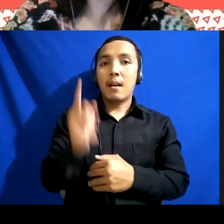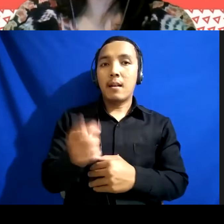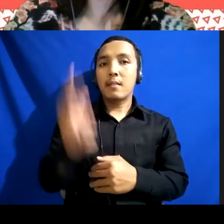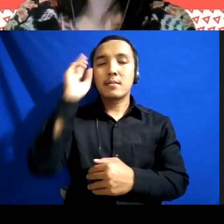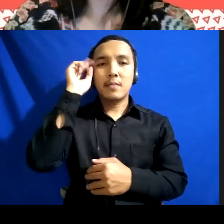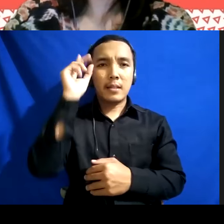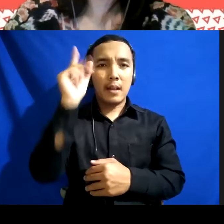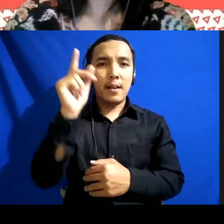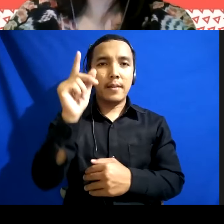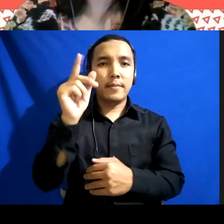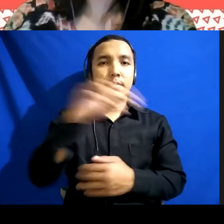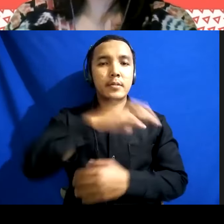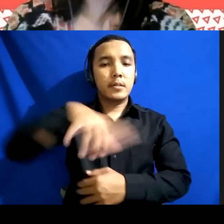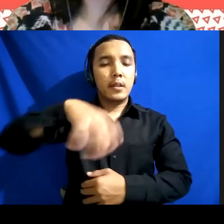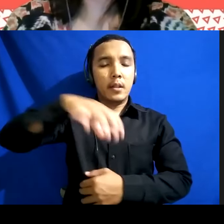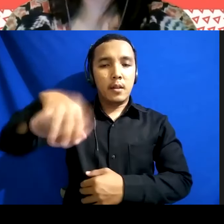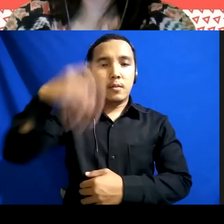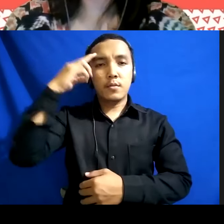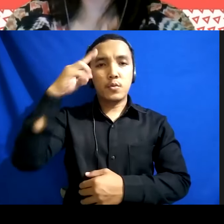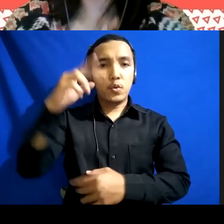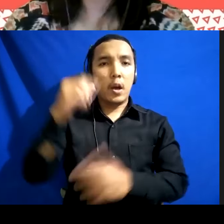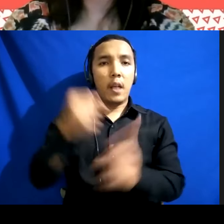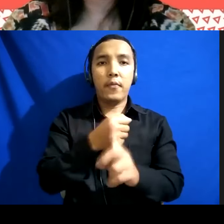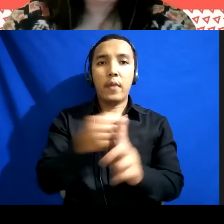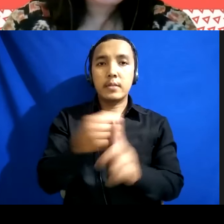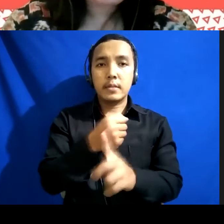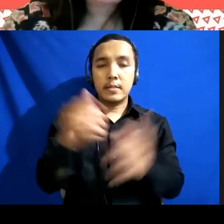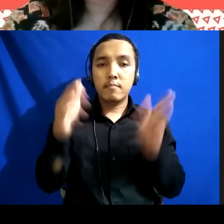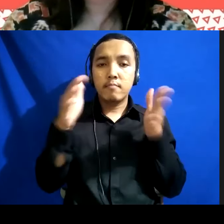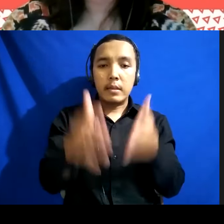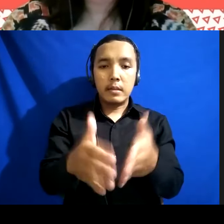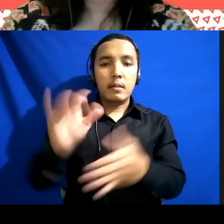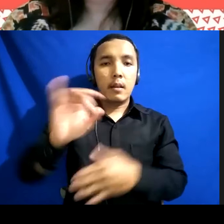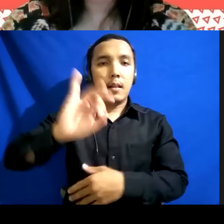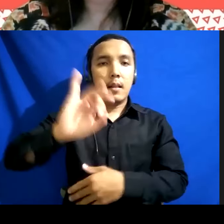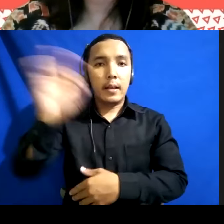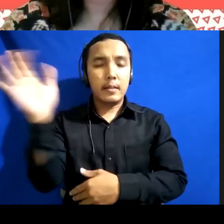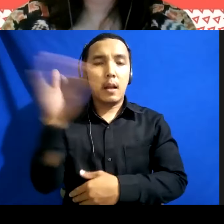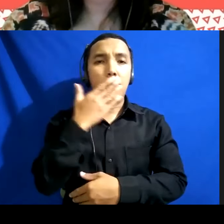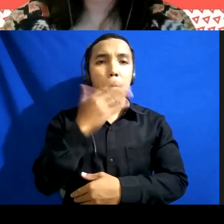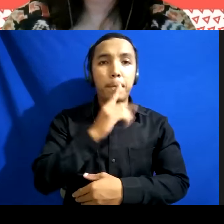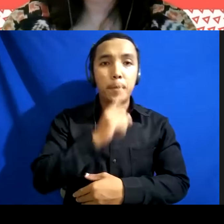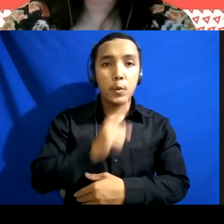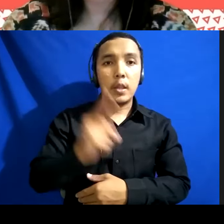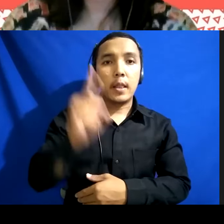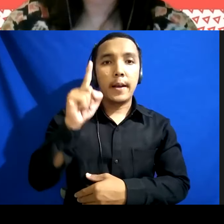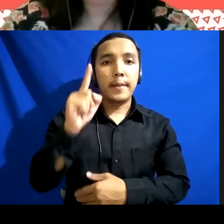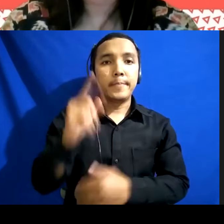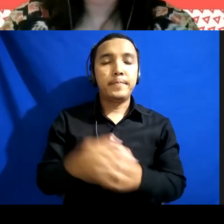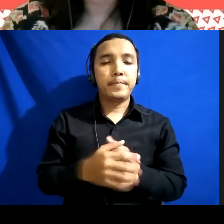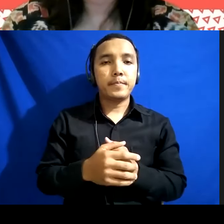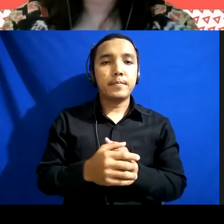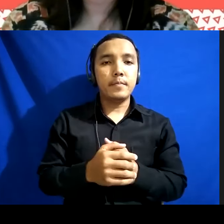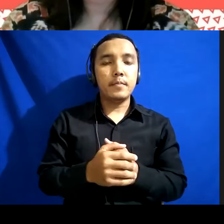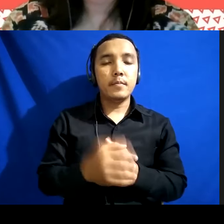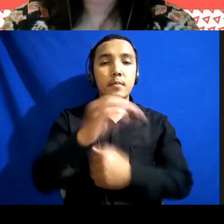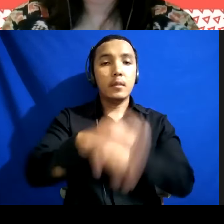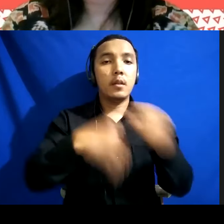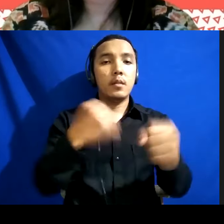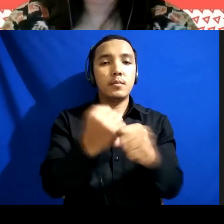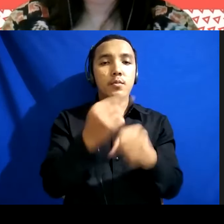regional action plan to continue our advocacy into other sectors that they require. And thank God,